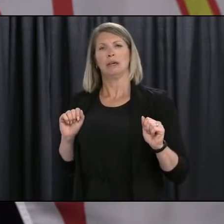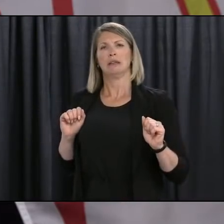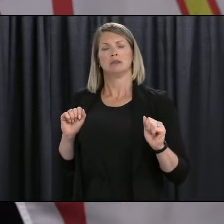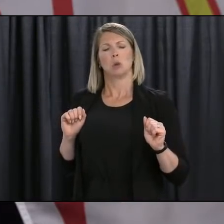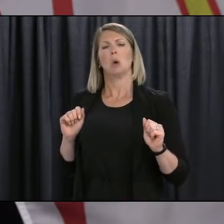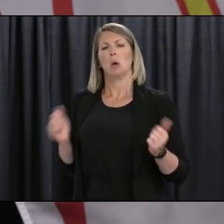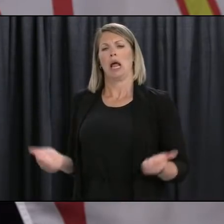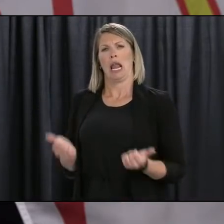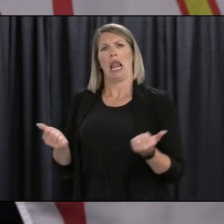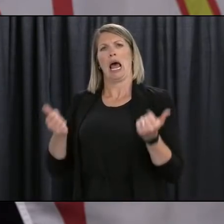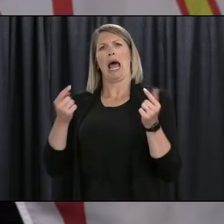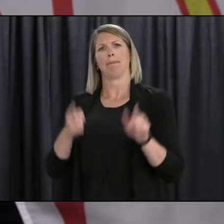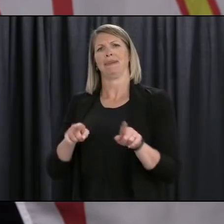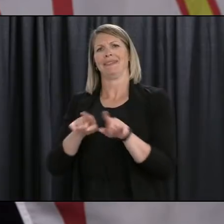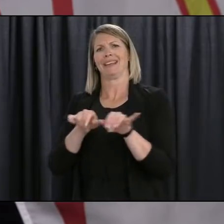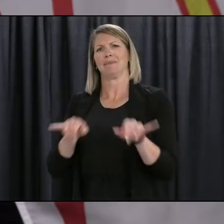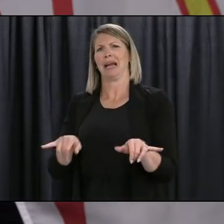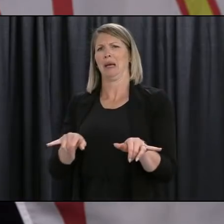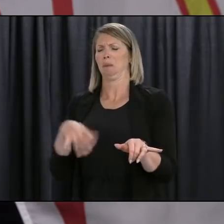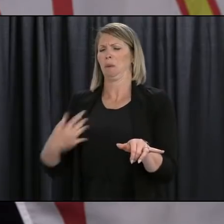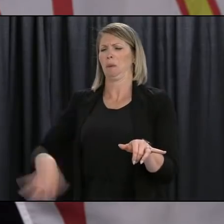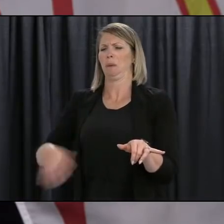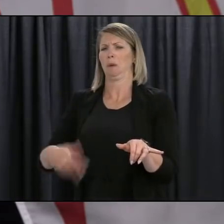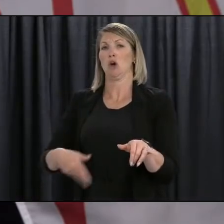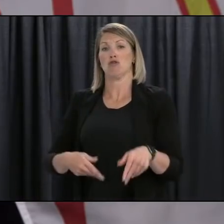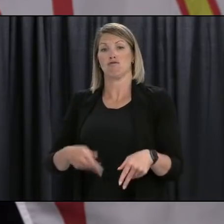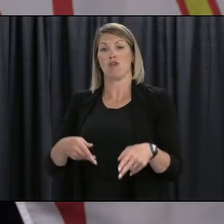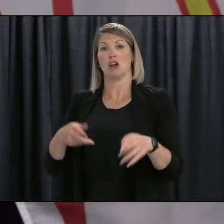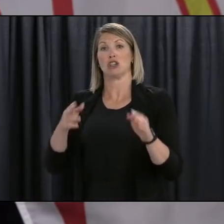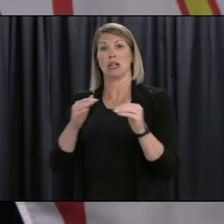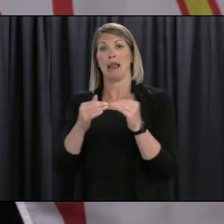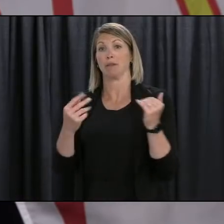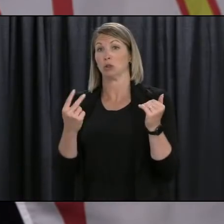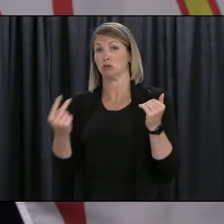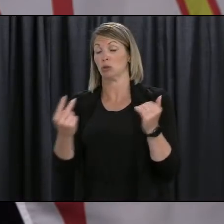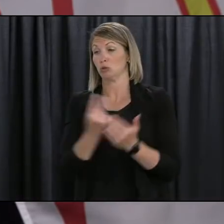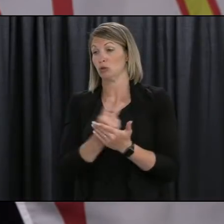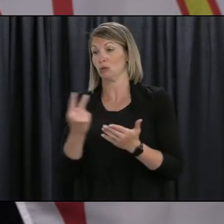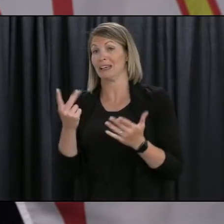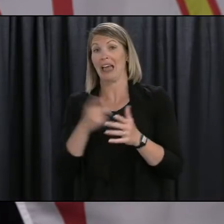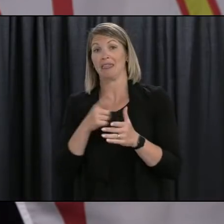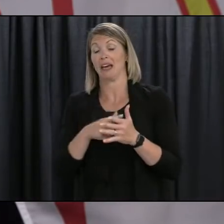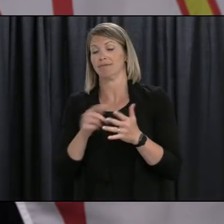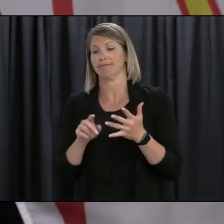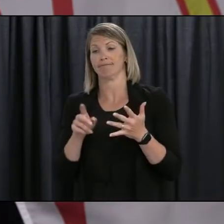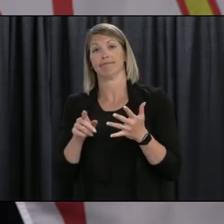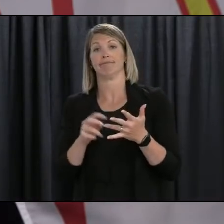assess how that's happening. That's not to say that throughout level 2 that we can't